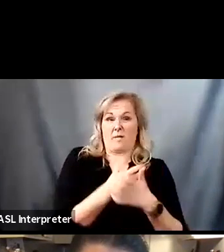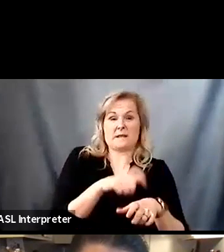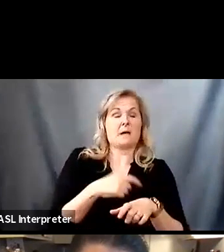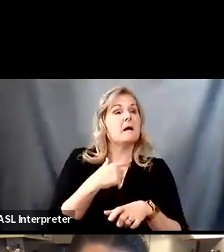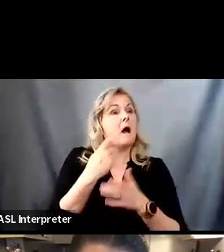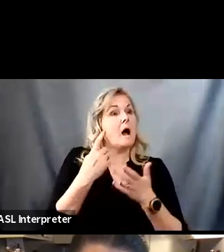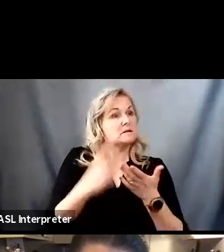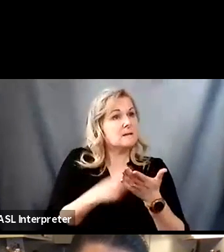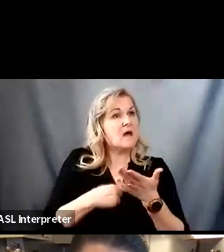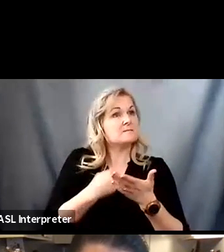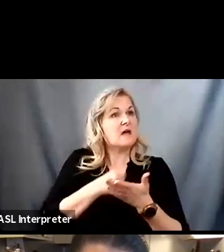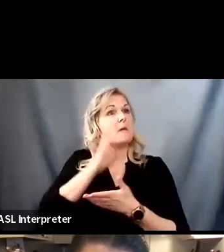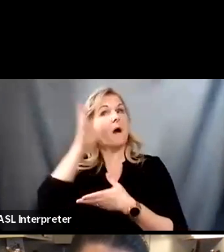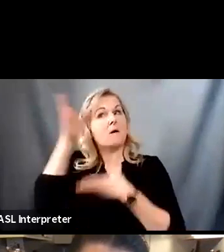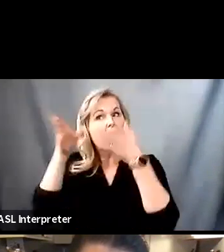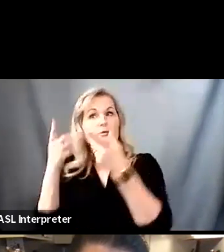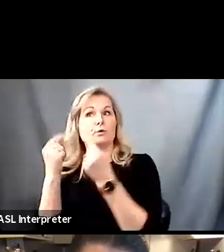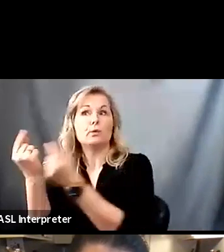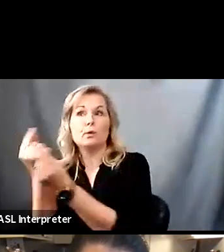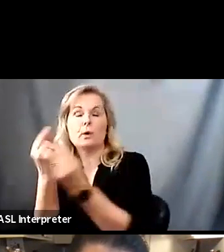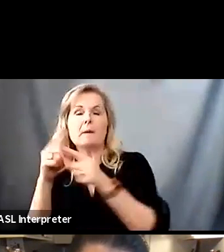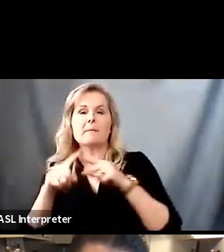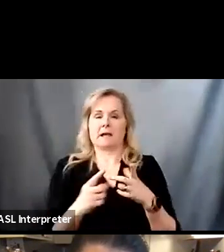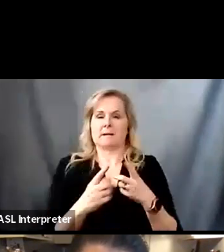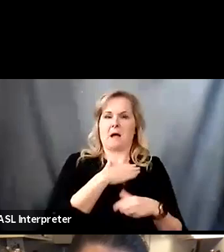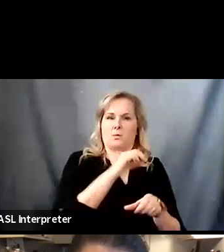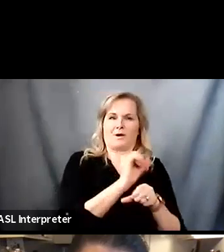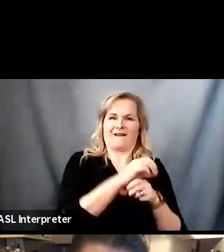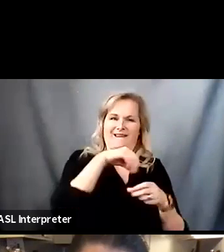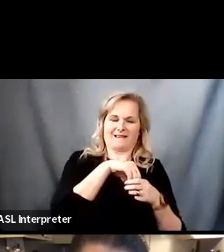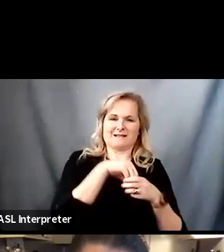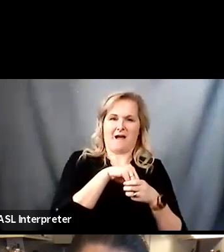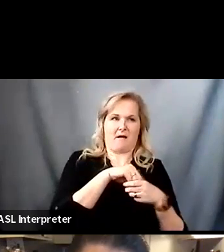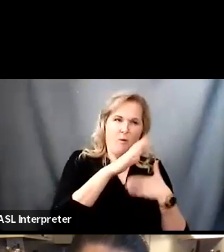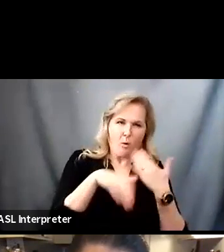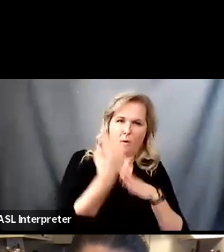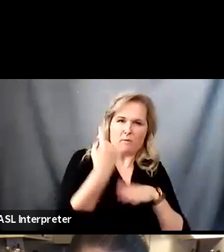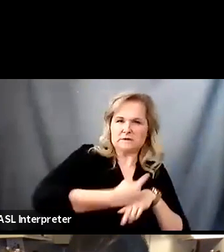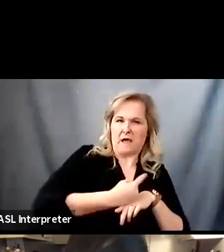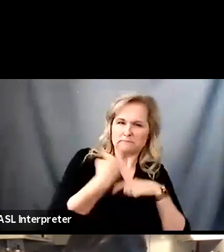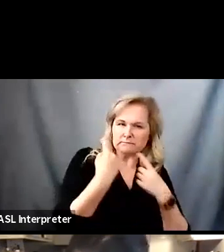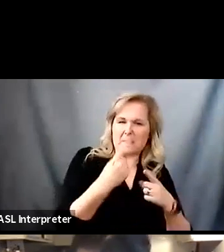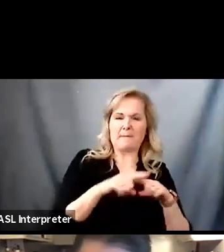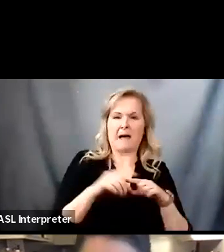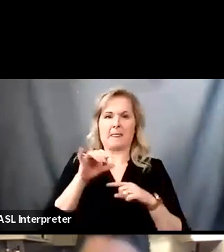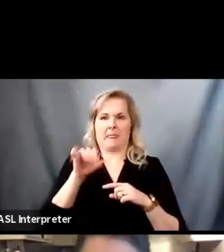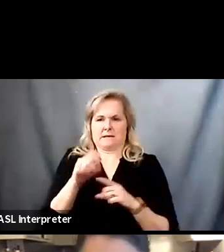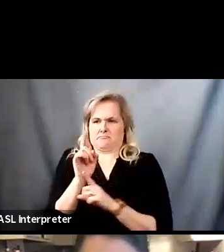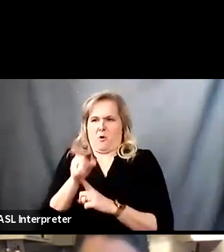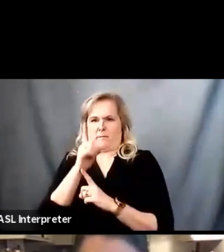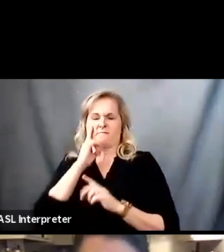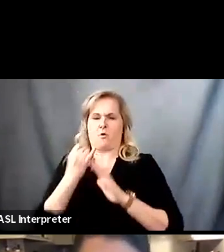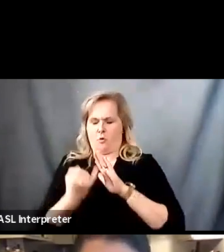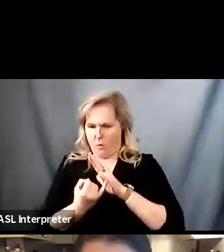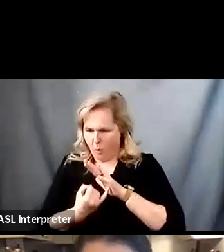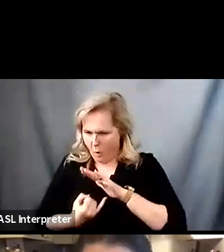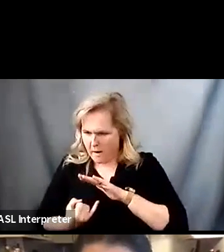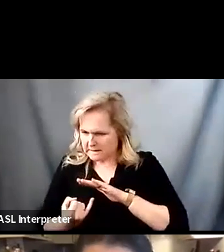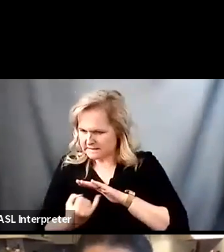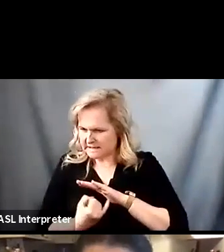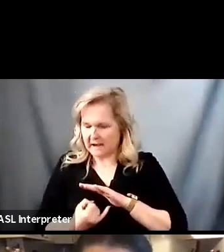is inside all day. But something about this moment of quarantine and physical